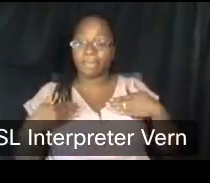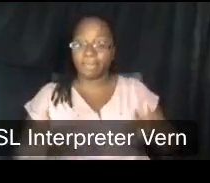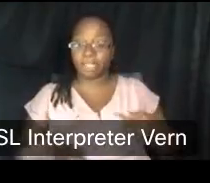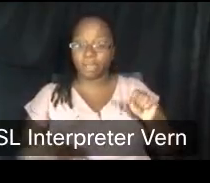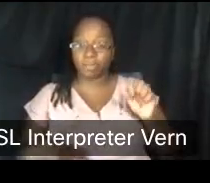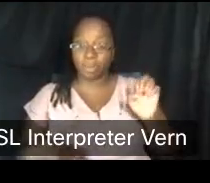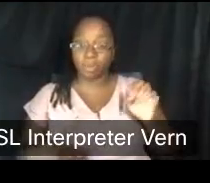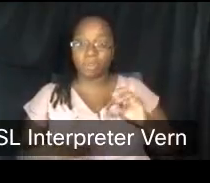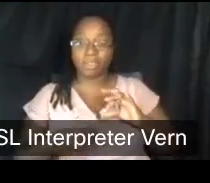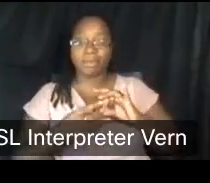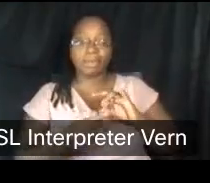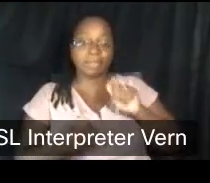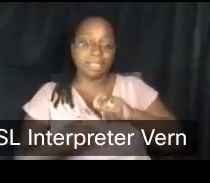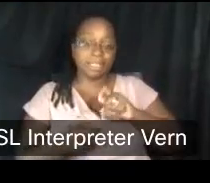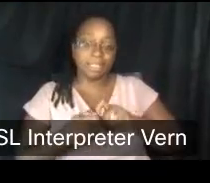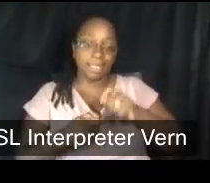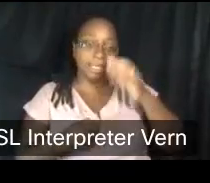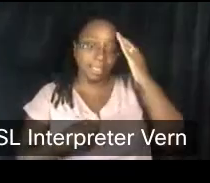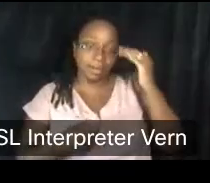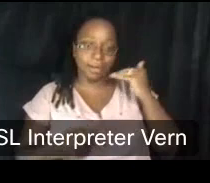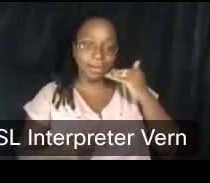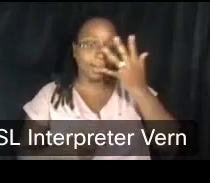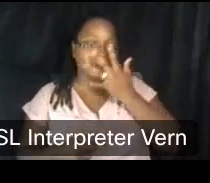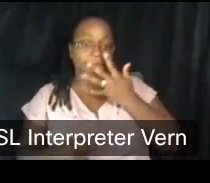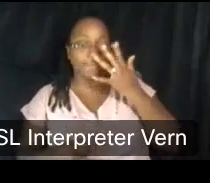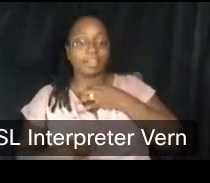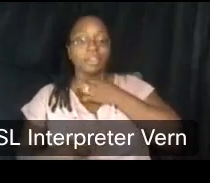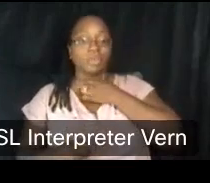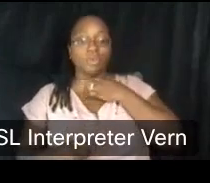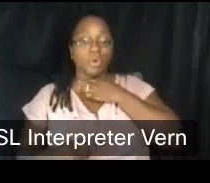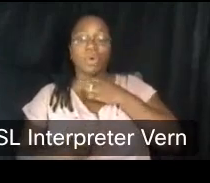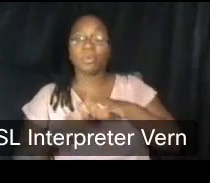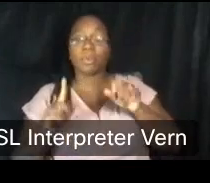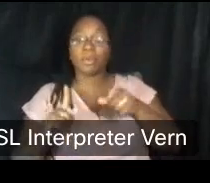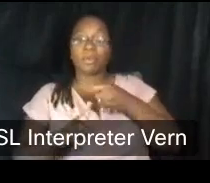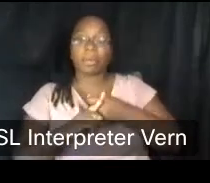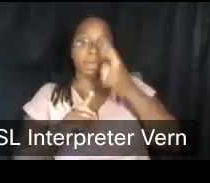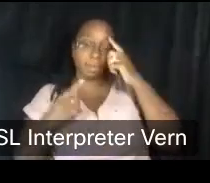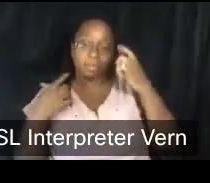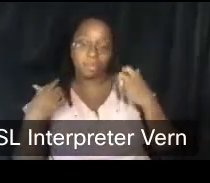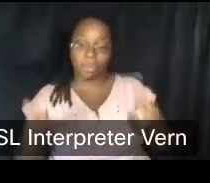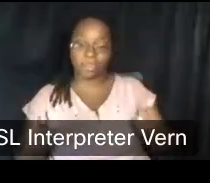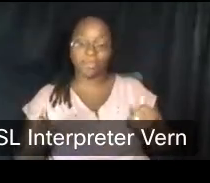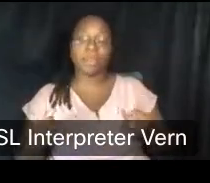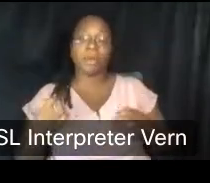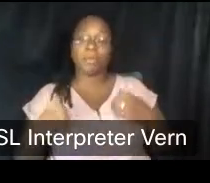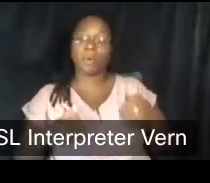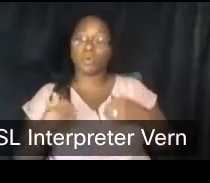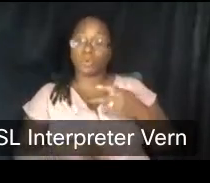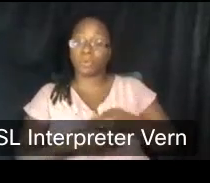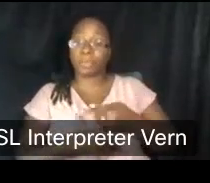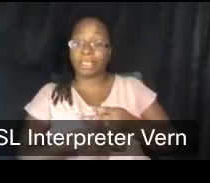well-being. Building partnerships specifically within the healthcare system is also beneficial because it can